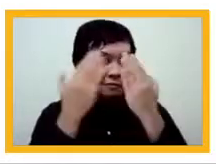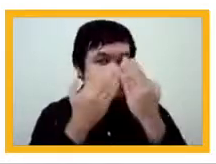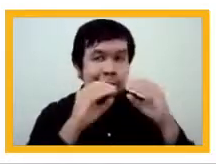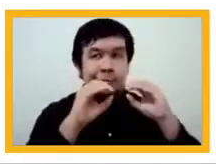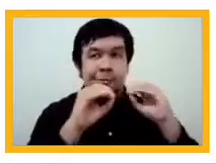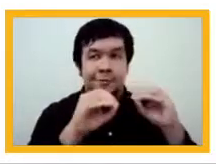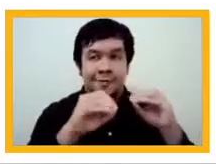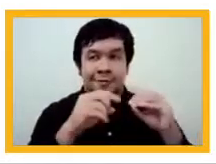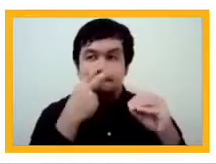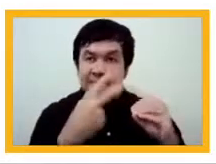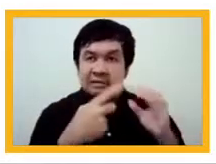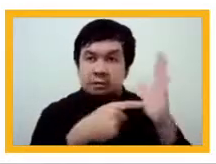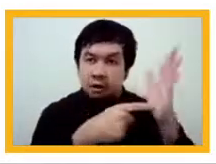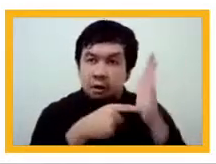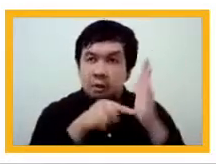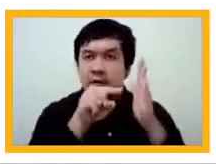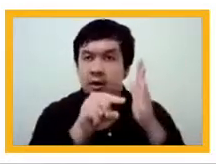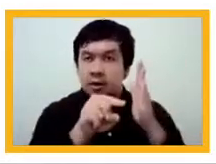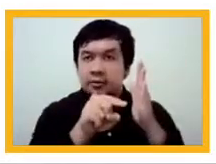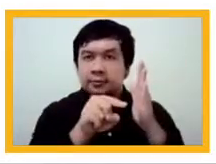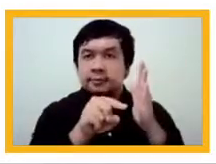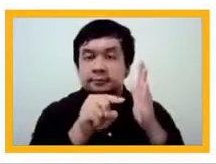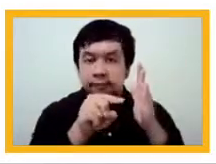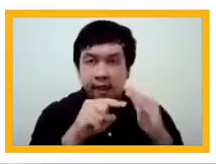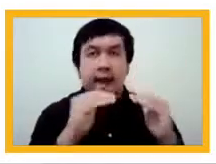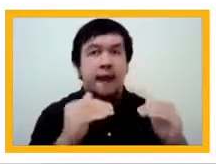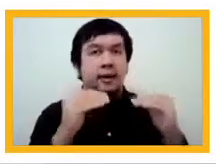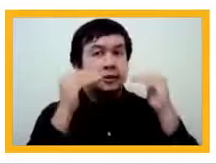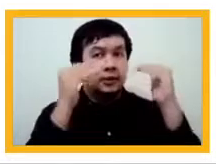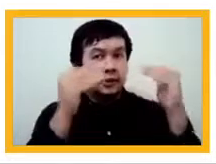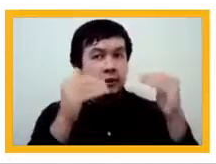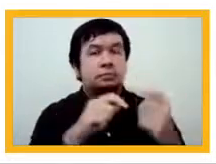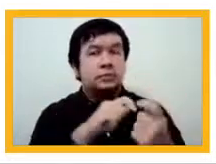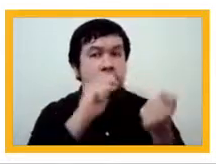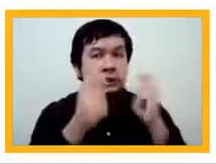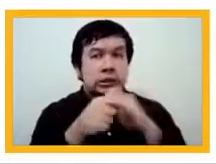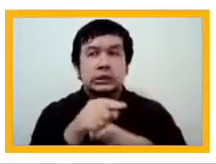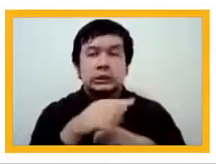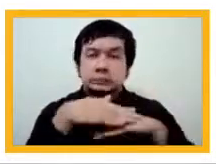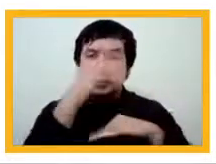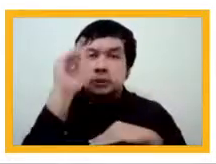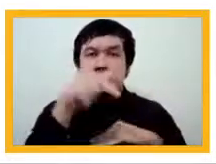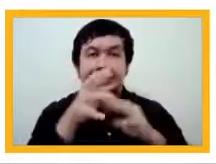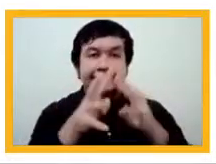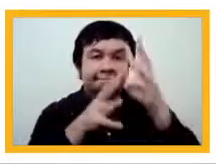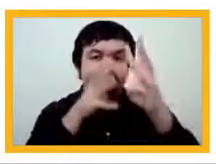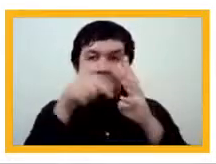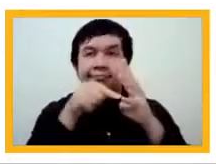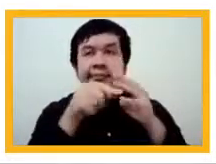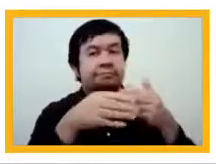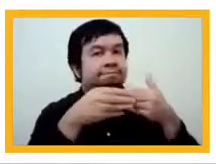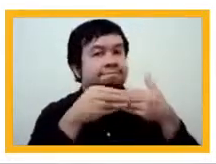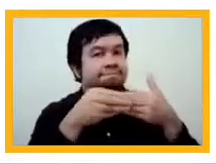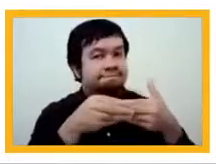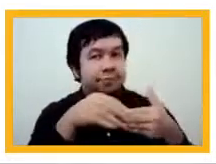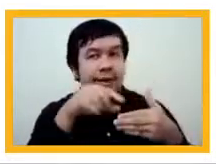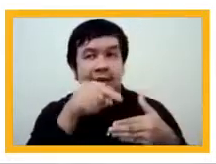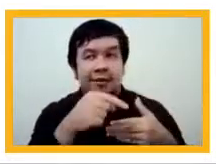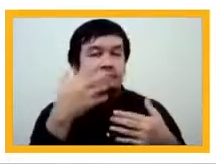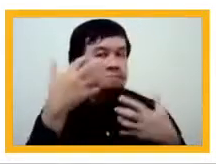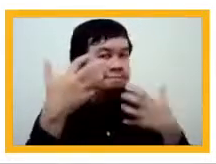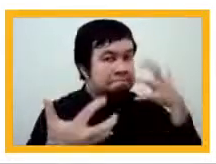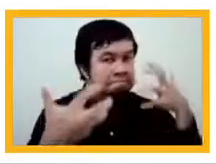change to innovate, improve adaptability to the changes and the employability for